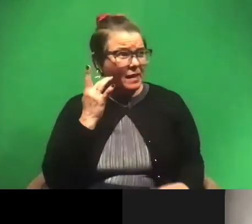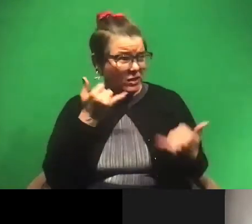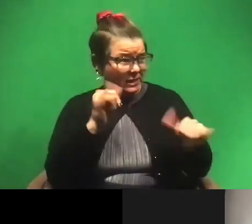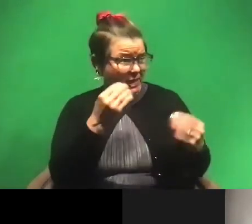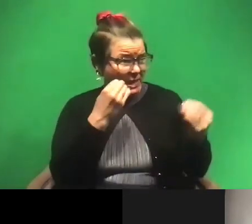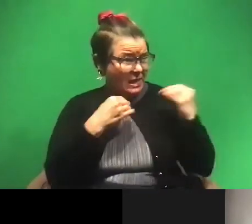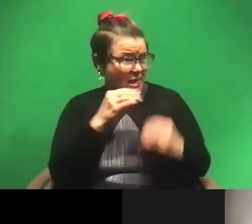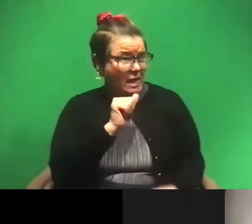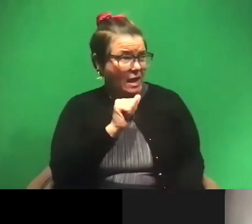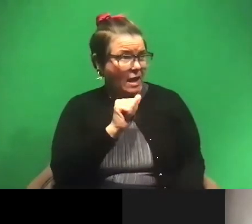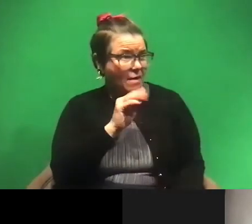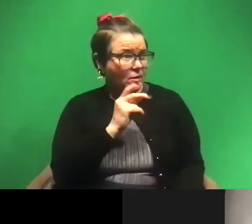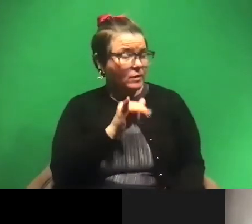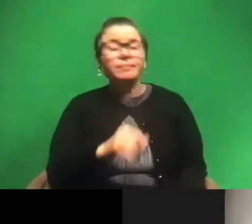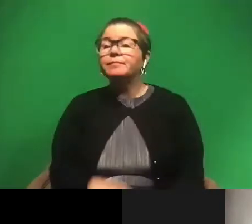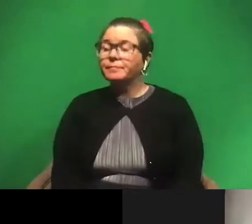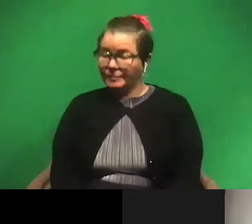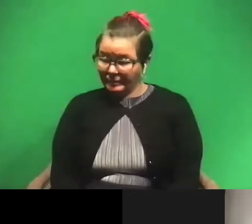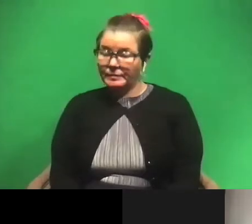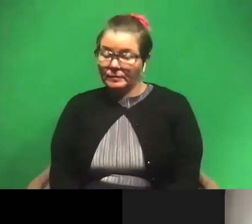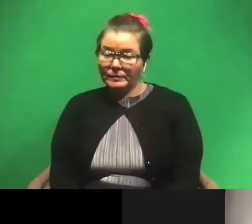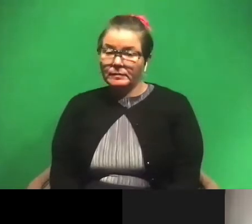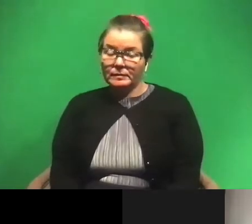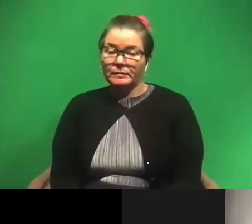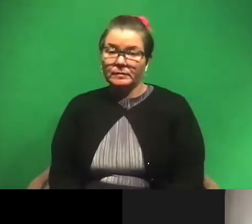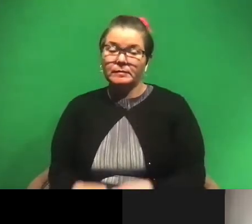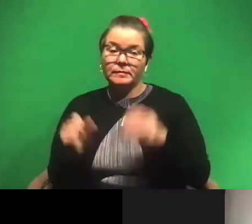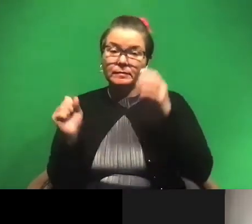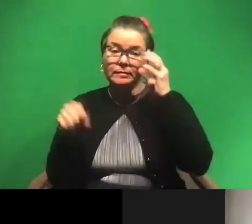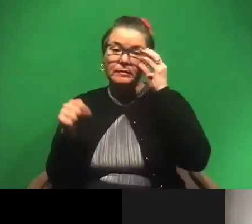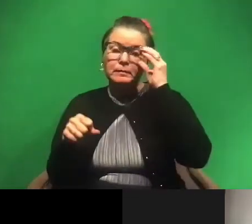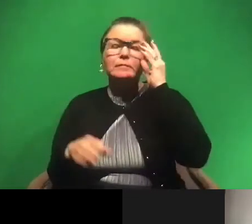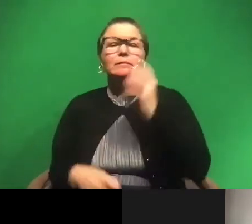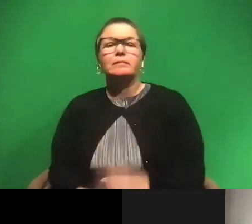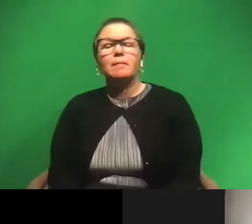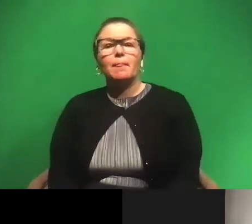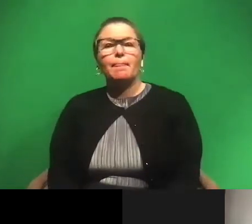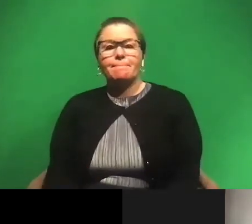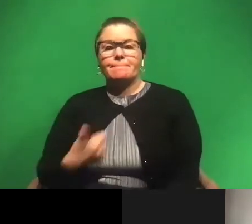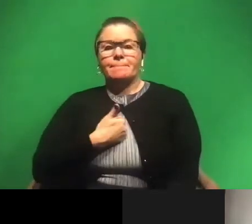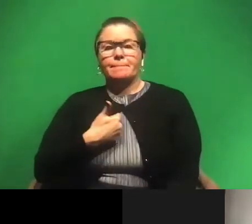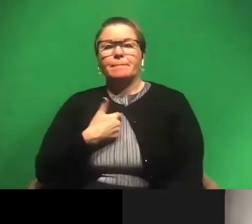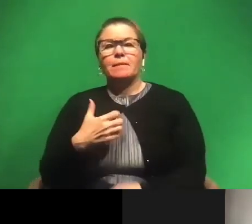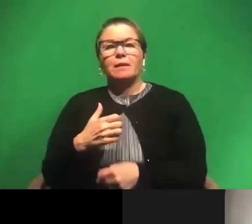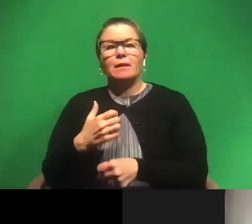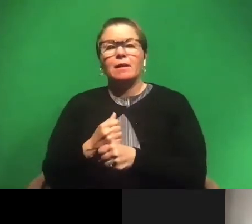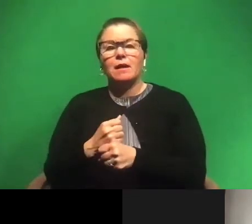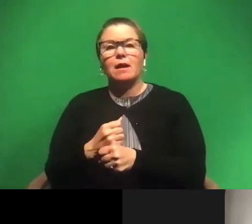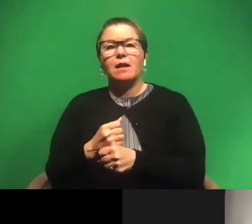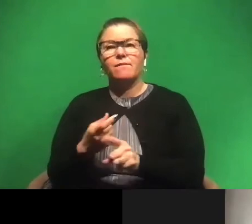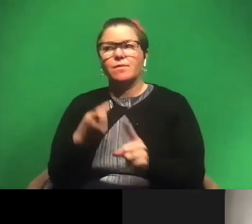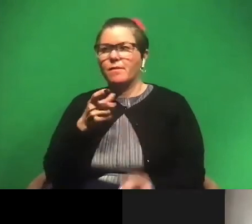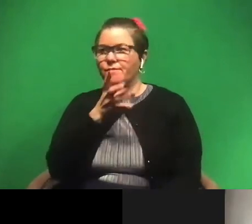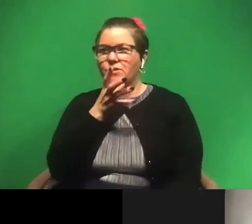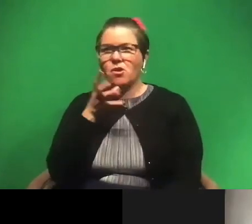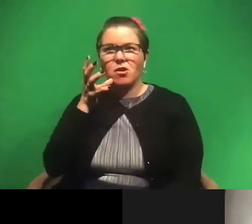abalone? Yes. So I got abalone from a farm